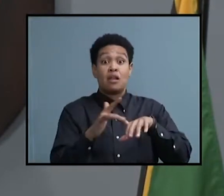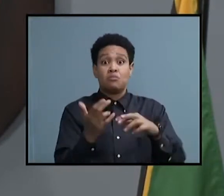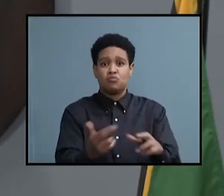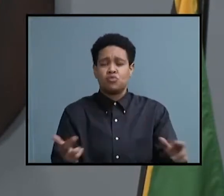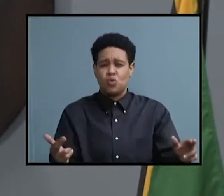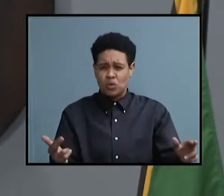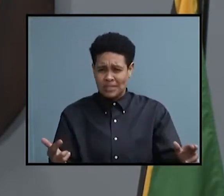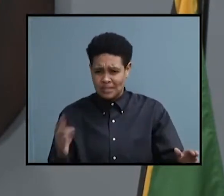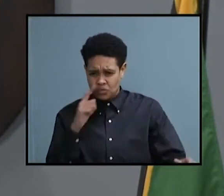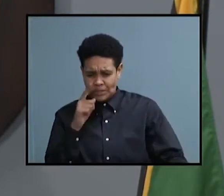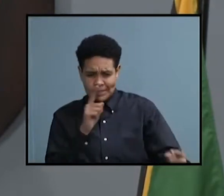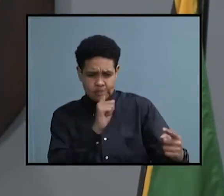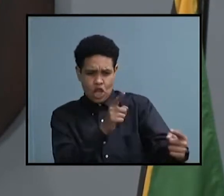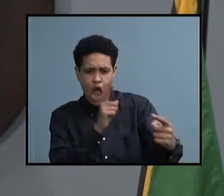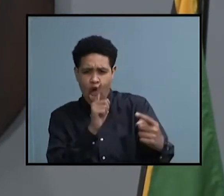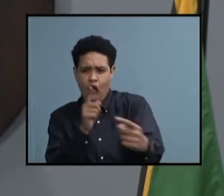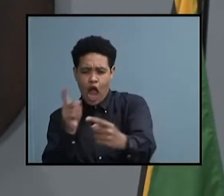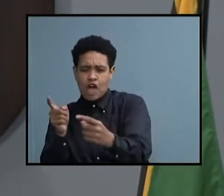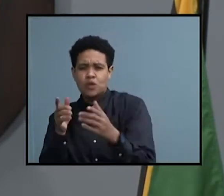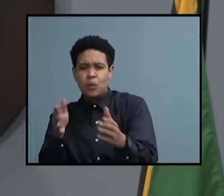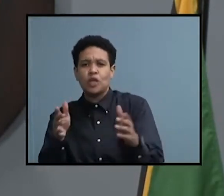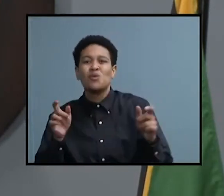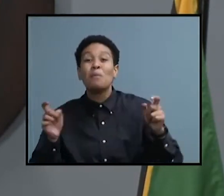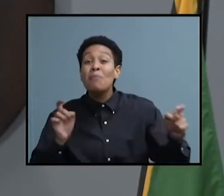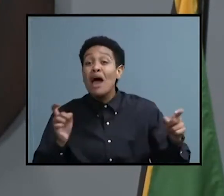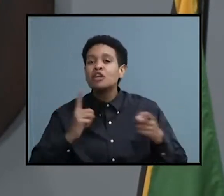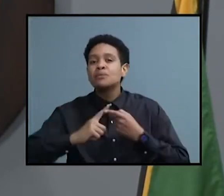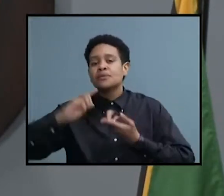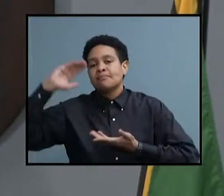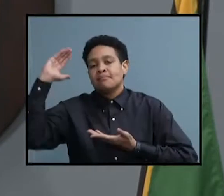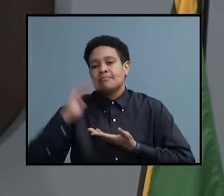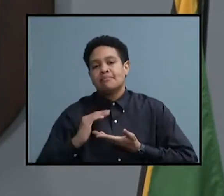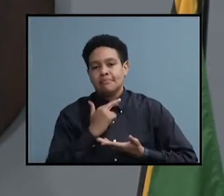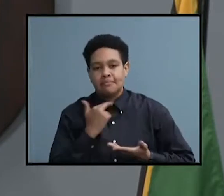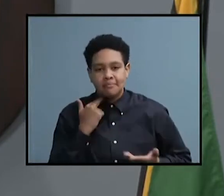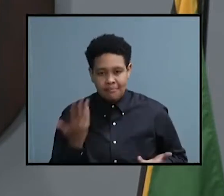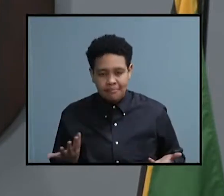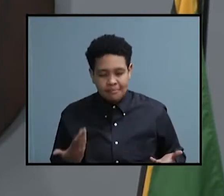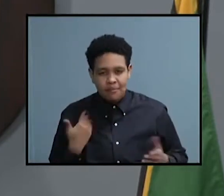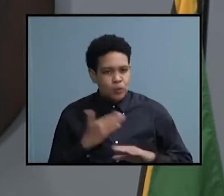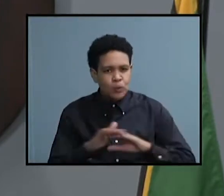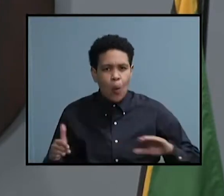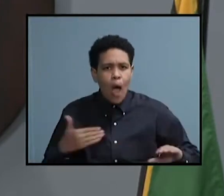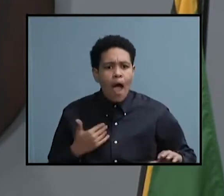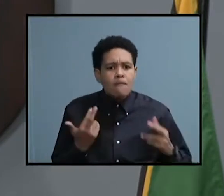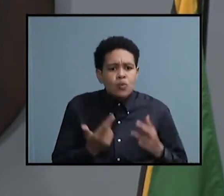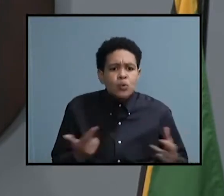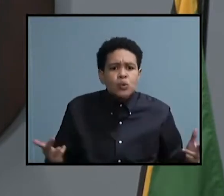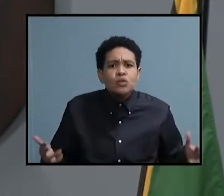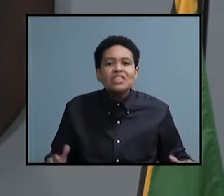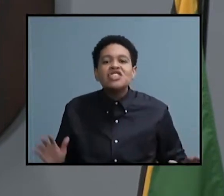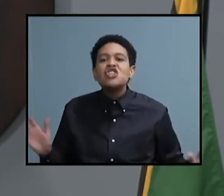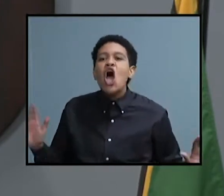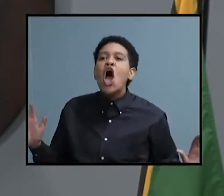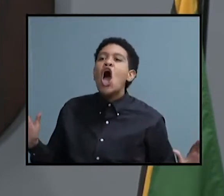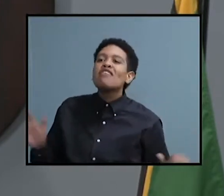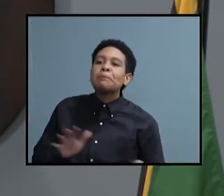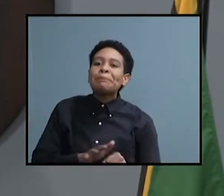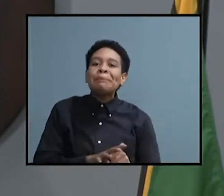to manage and mitigate the risk. We do not have the resources